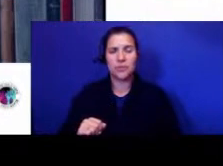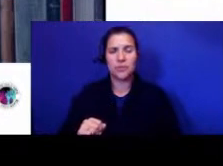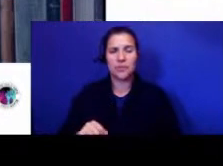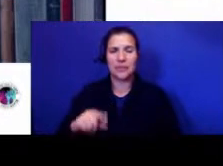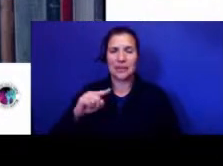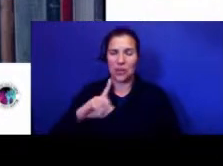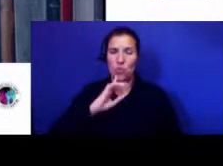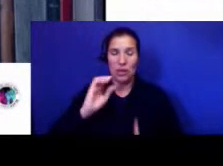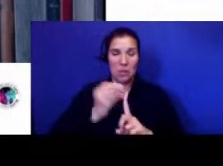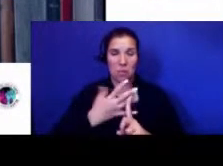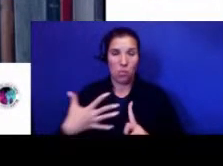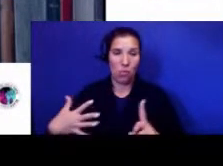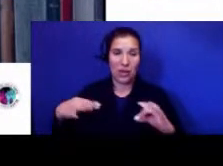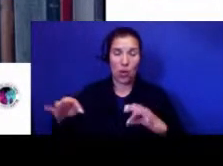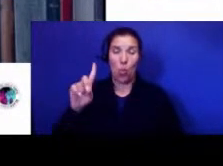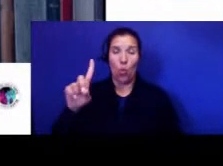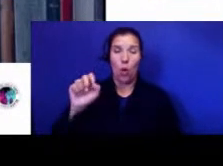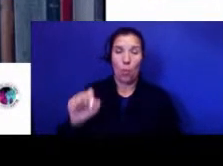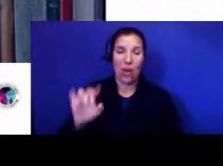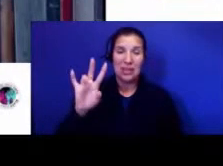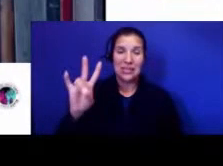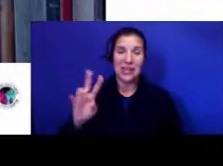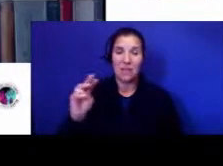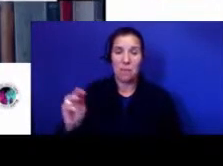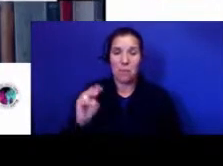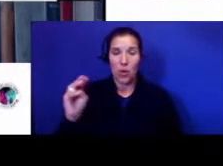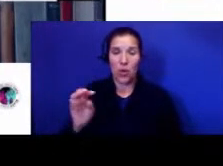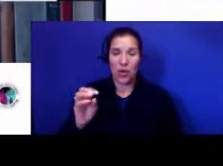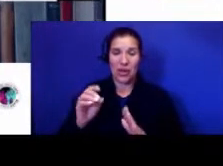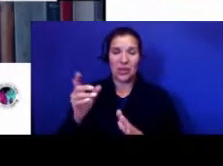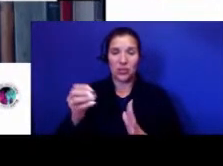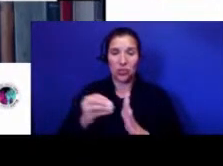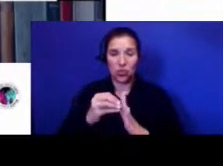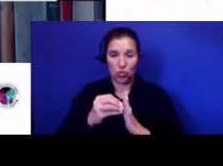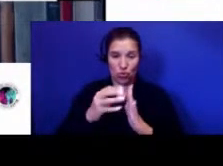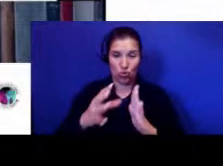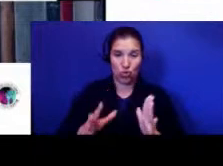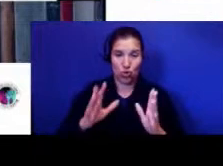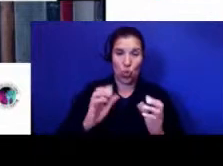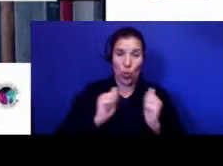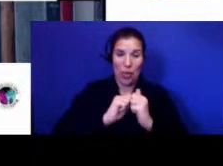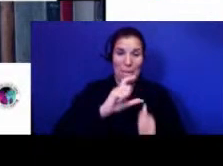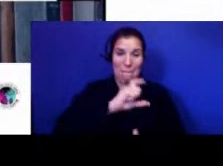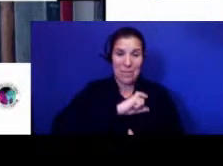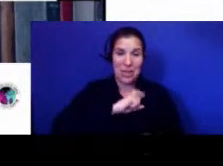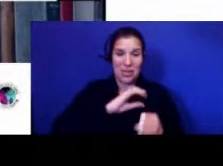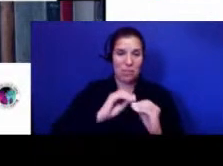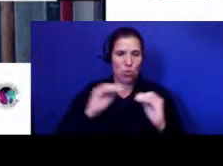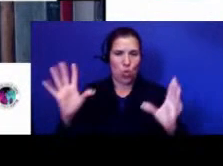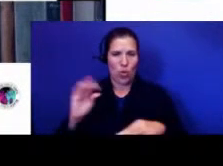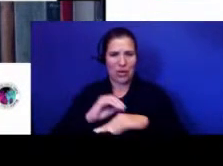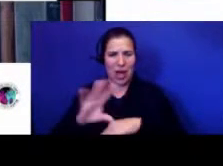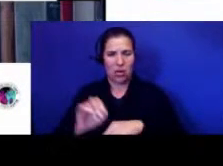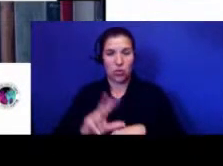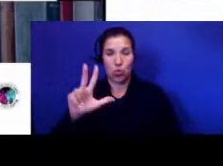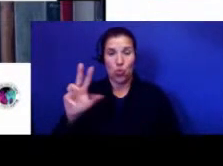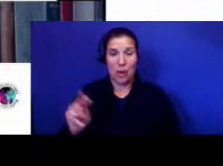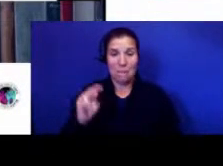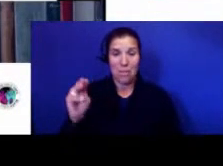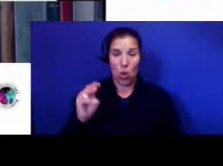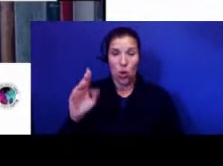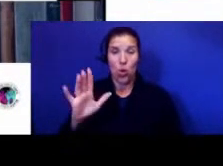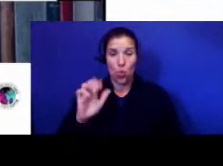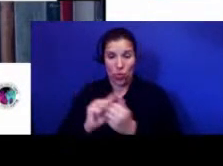breaks down to 1.7 million students in schools with police but no counselors, 3 million students in schools with police but no